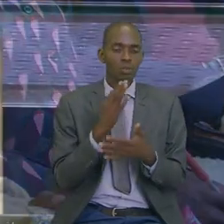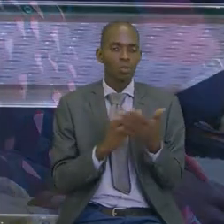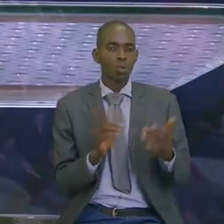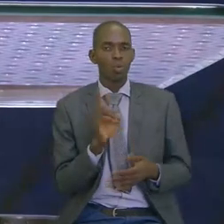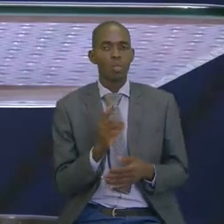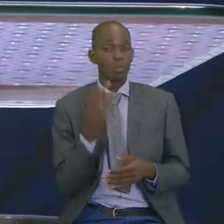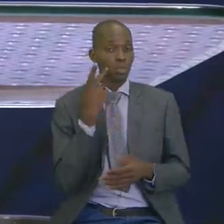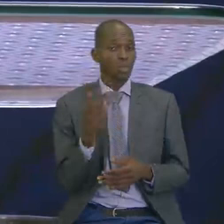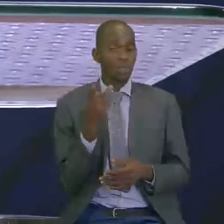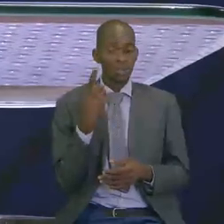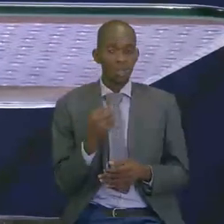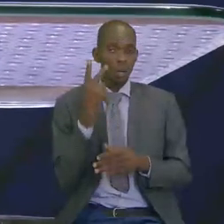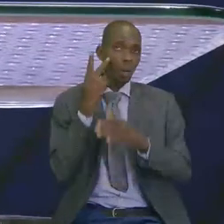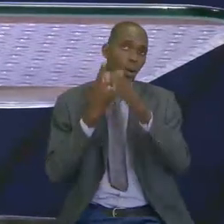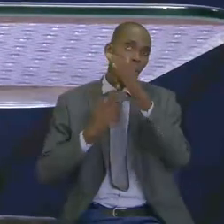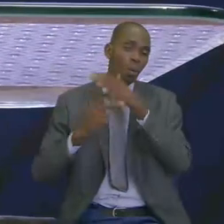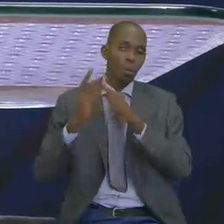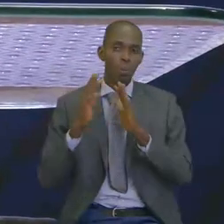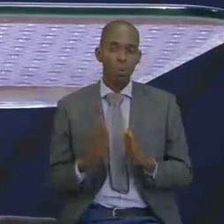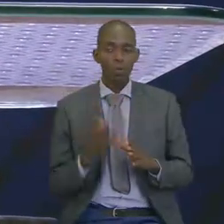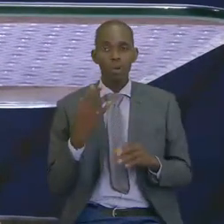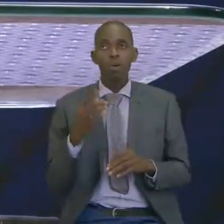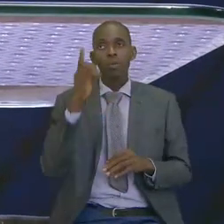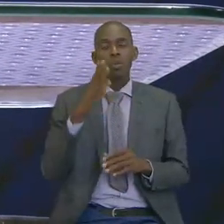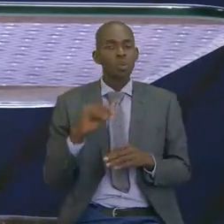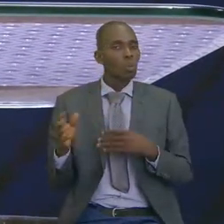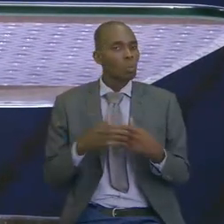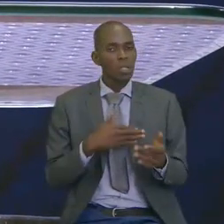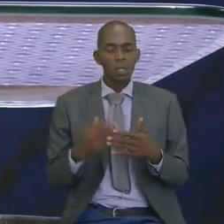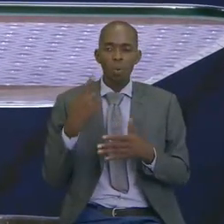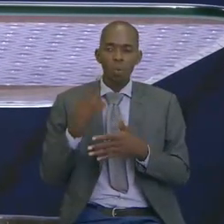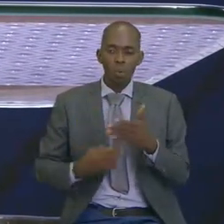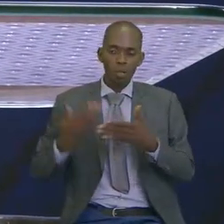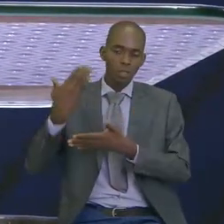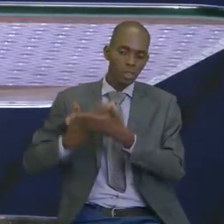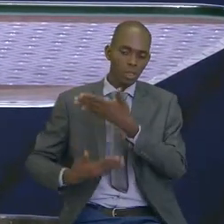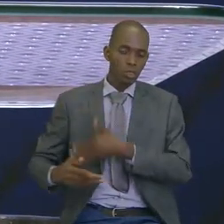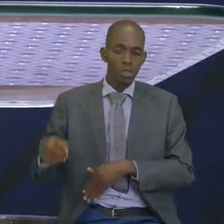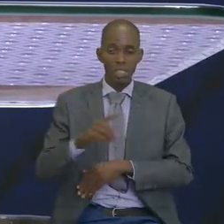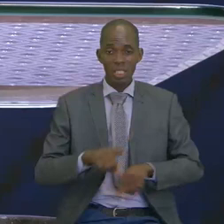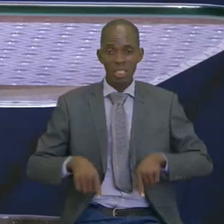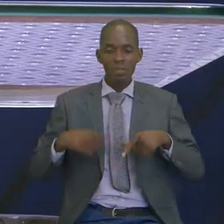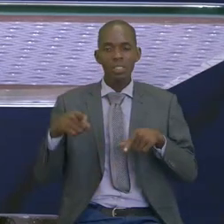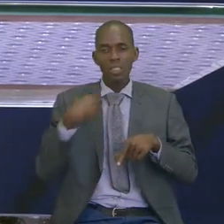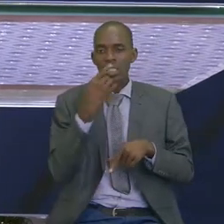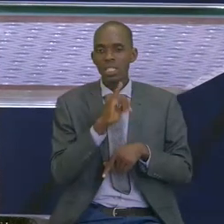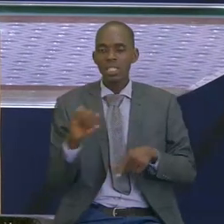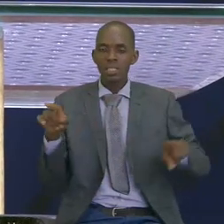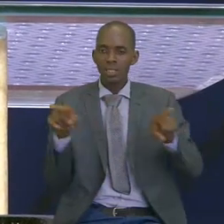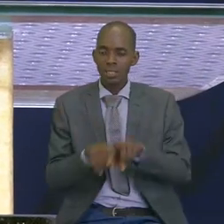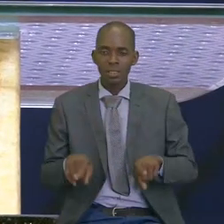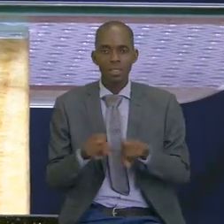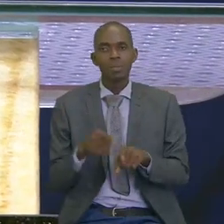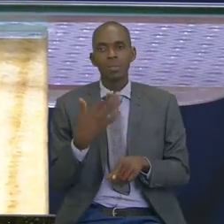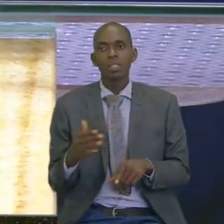the prophets of God, no matter what generation they live, they say the same thing. They're not saying anything